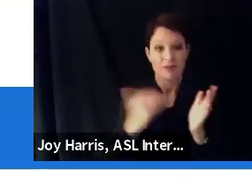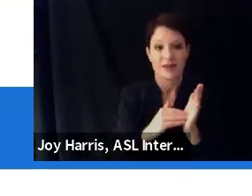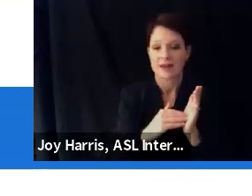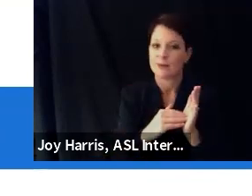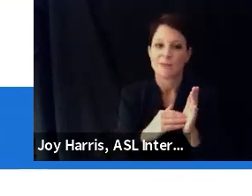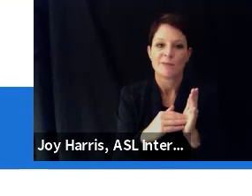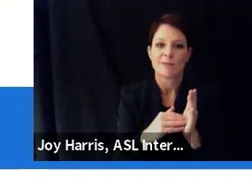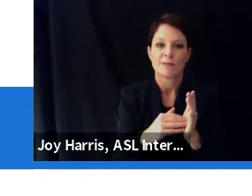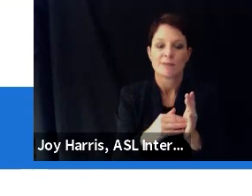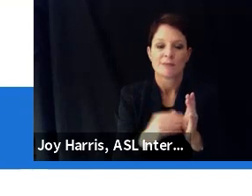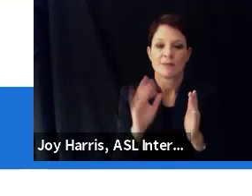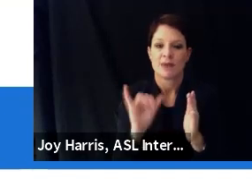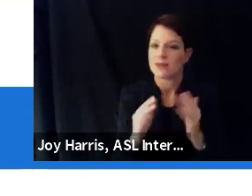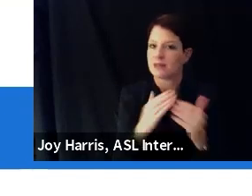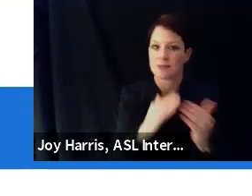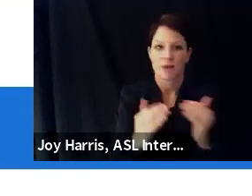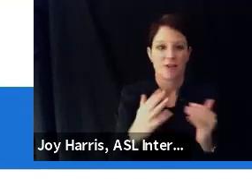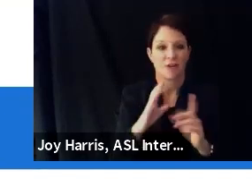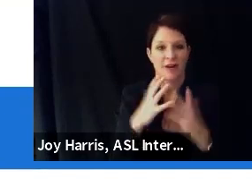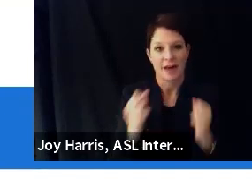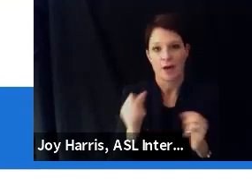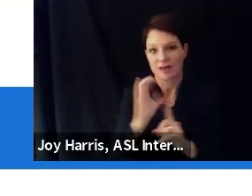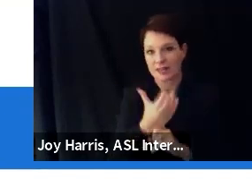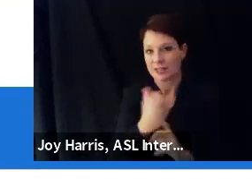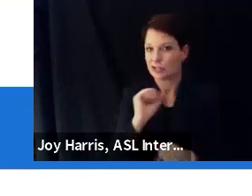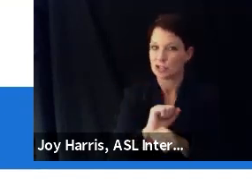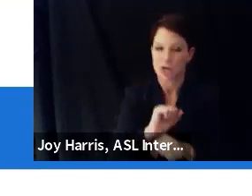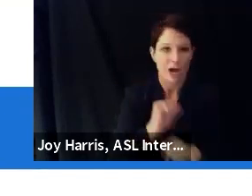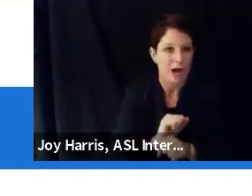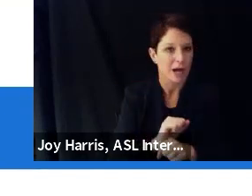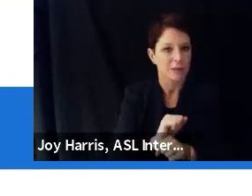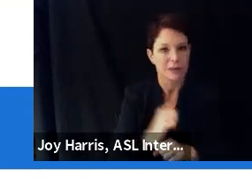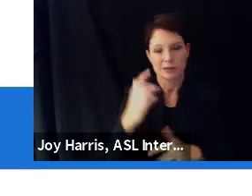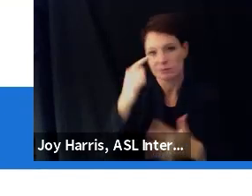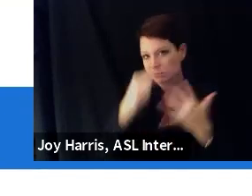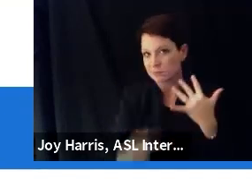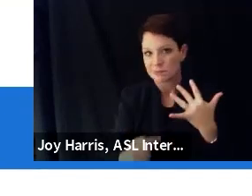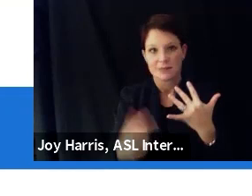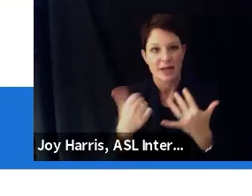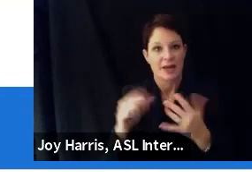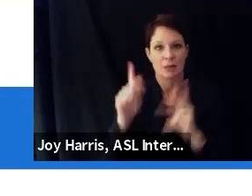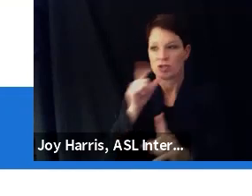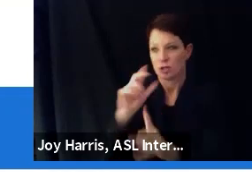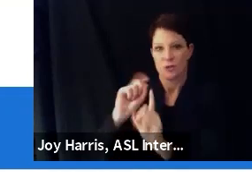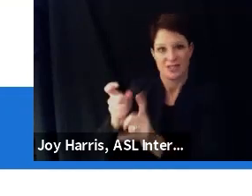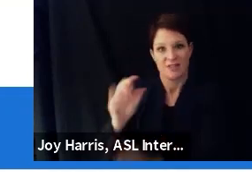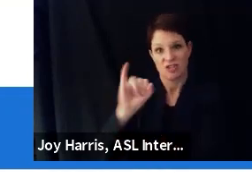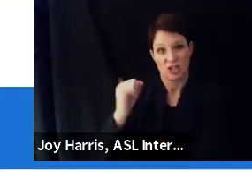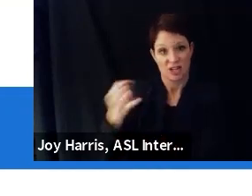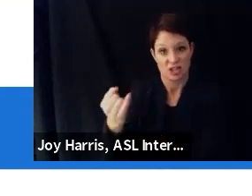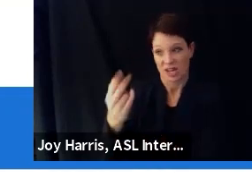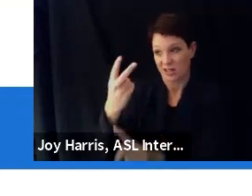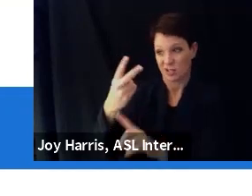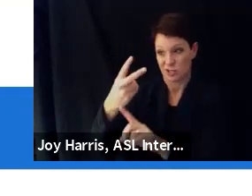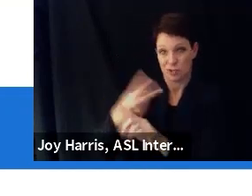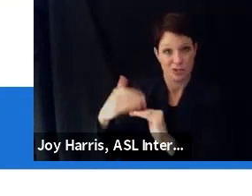any qualifications for health conditions, jobs. That's anyone who received J&J at least 2 months ago should